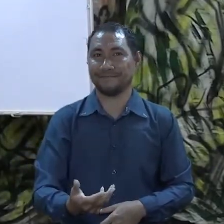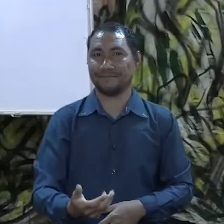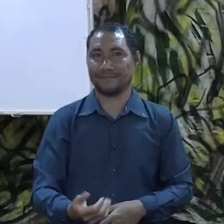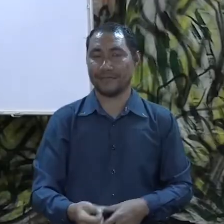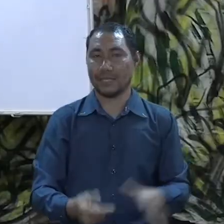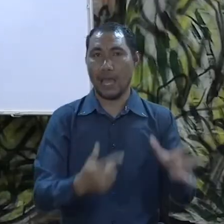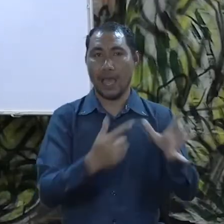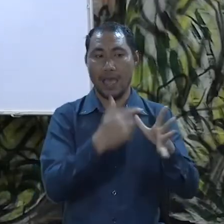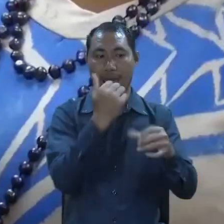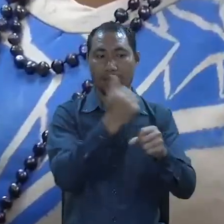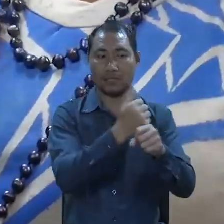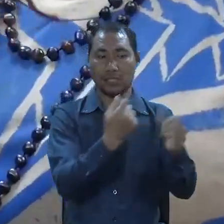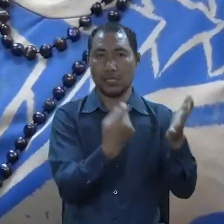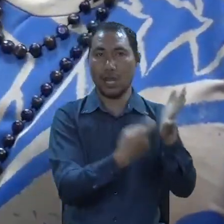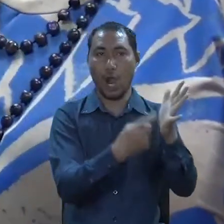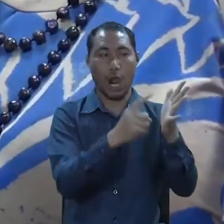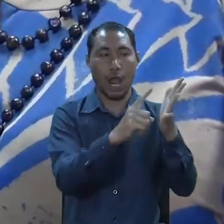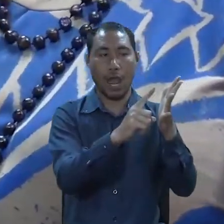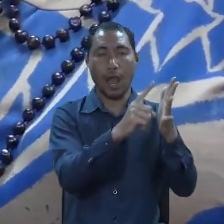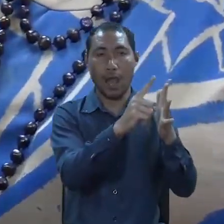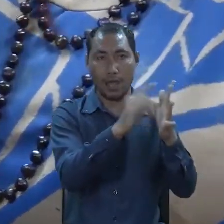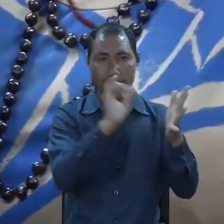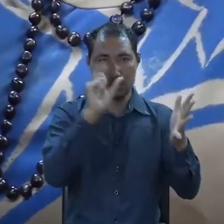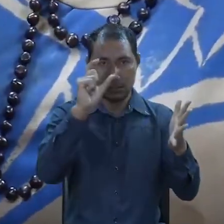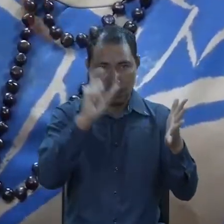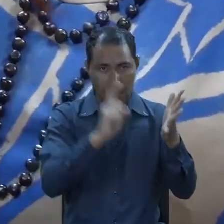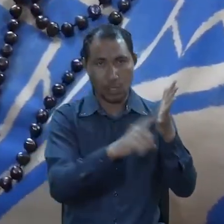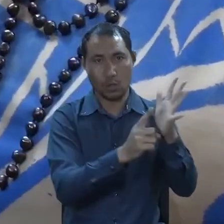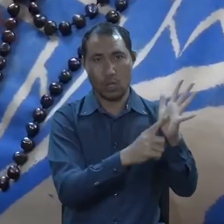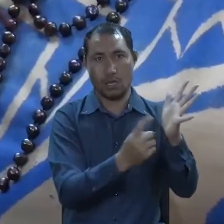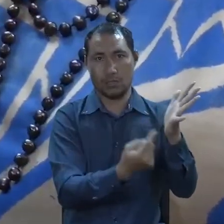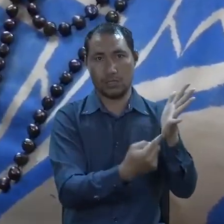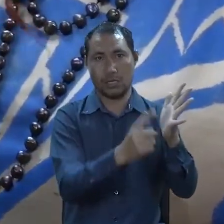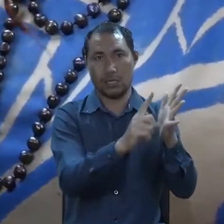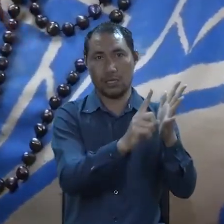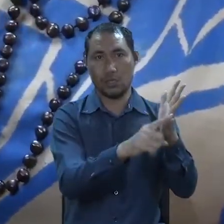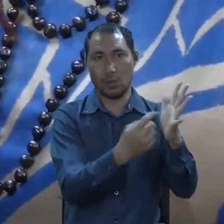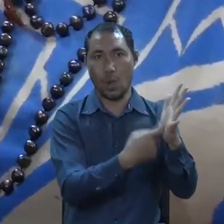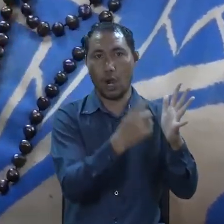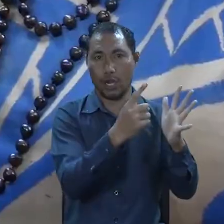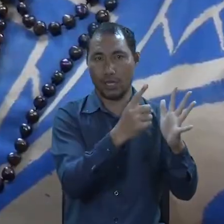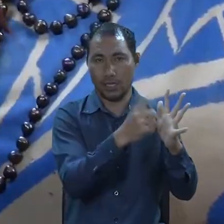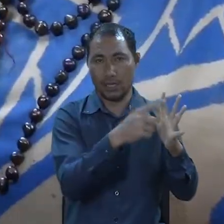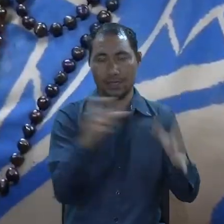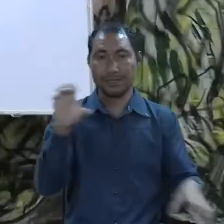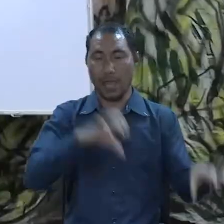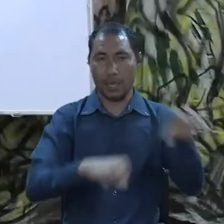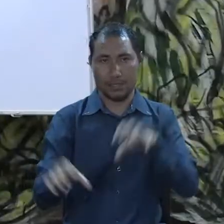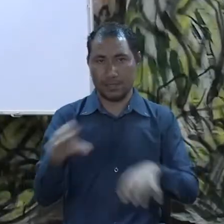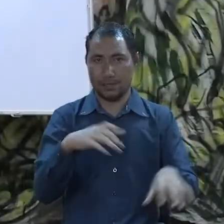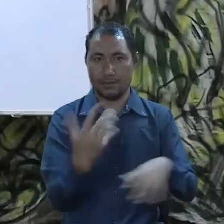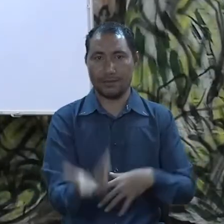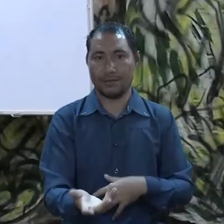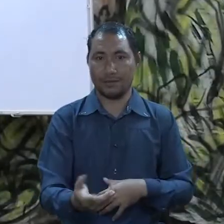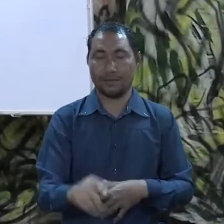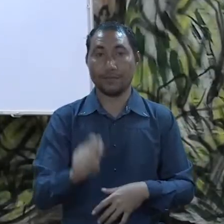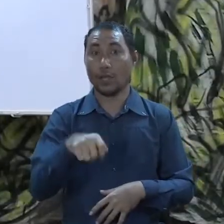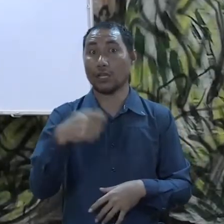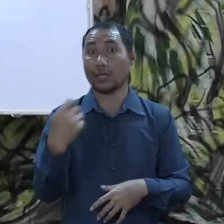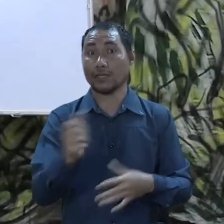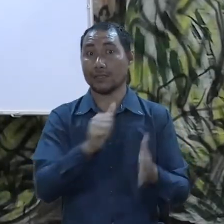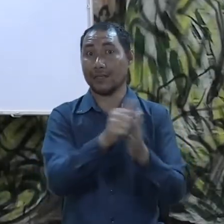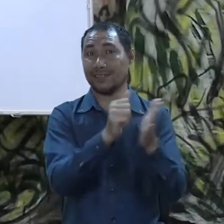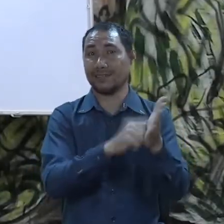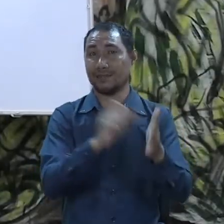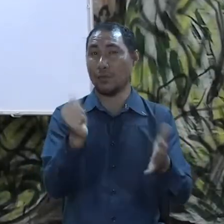this part is quite thick and is quite wide in comparison